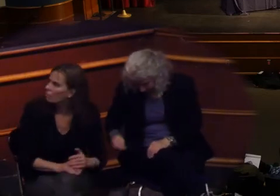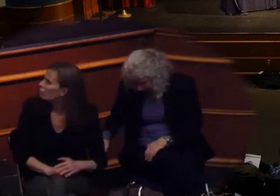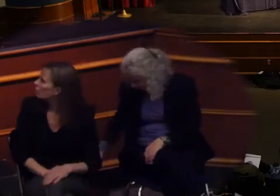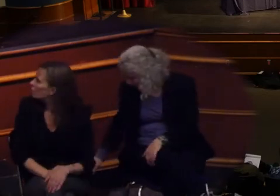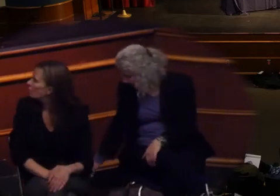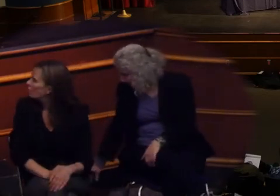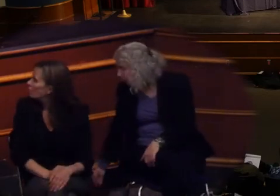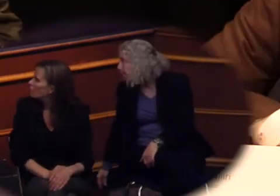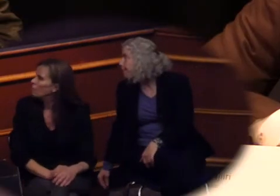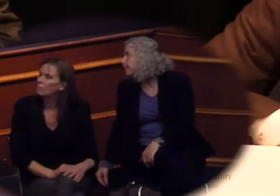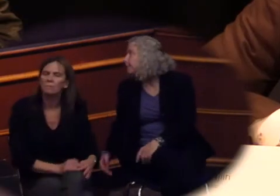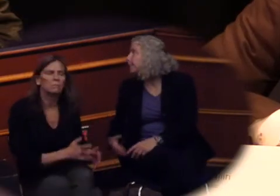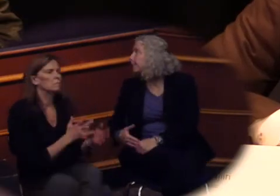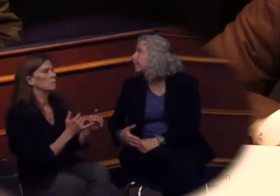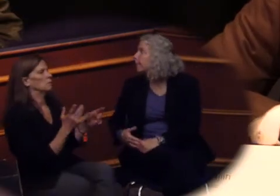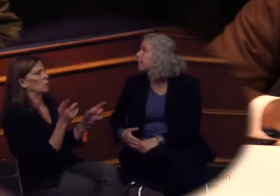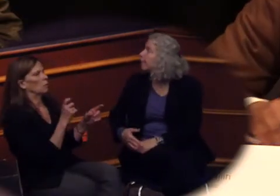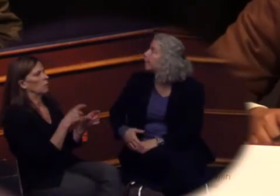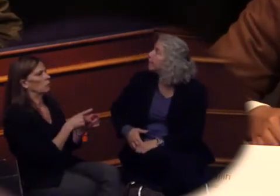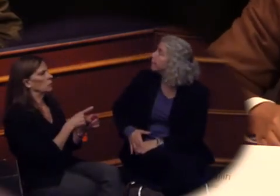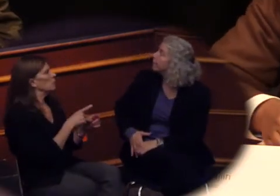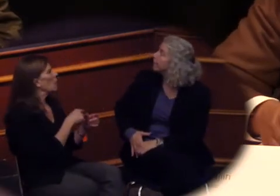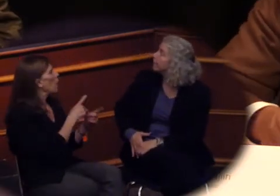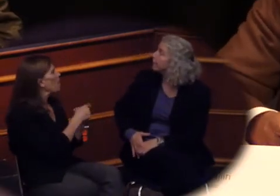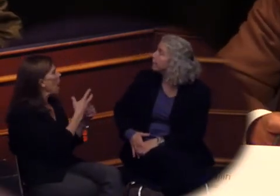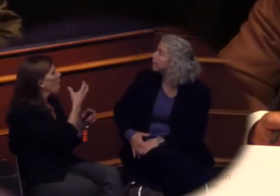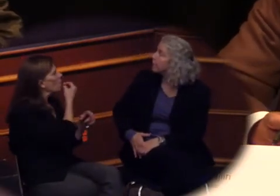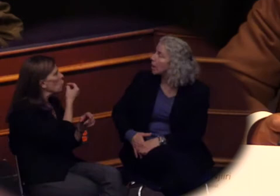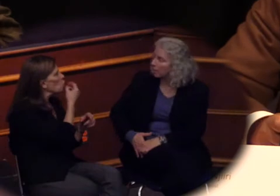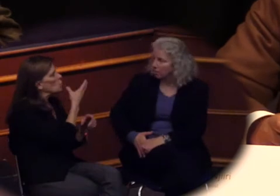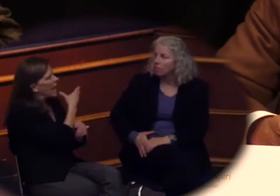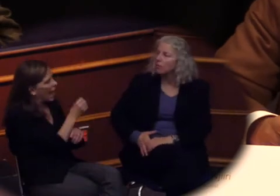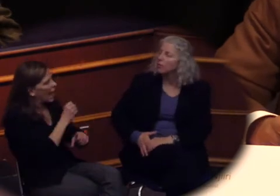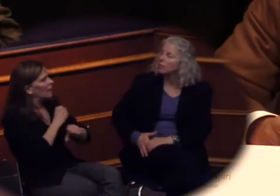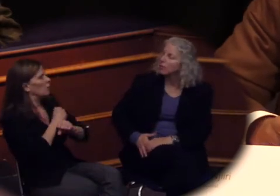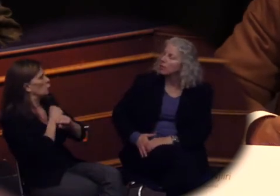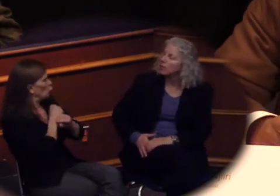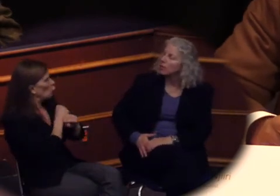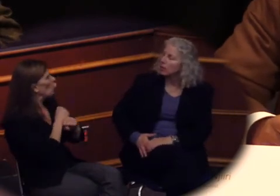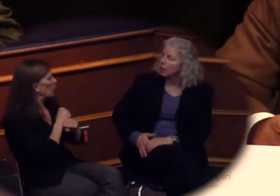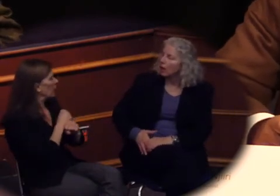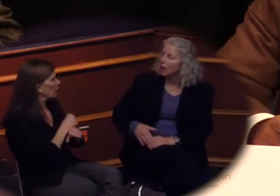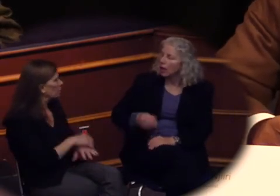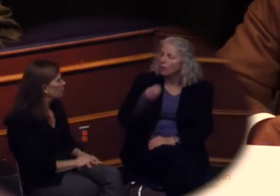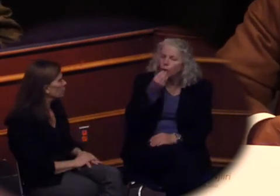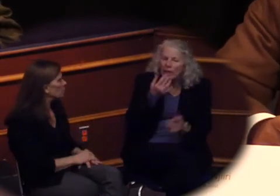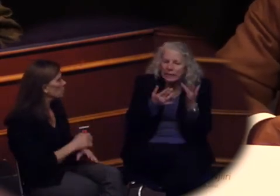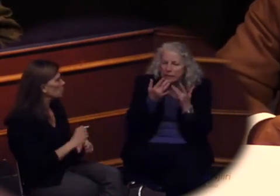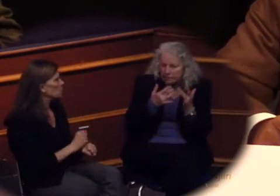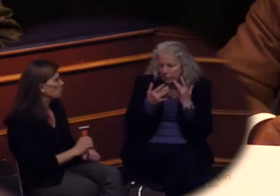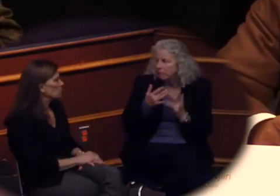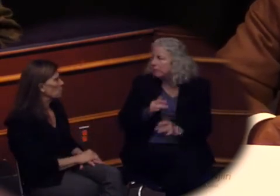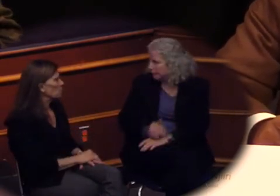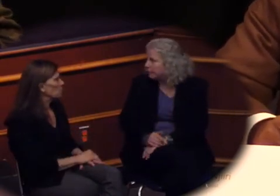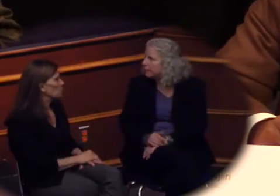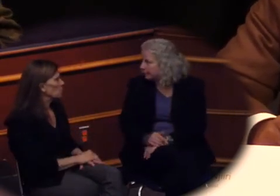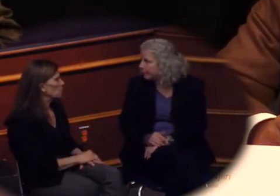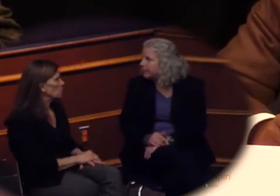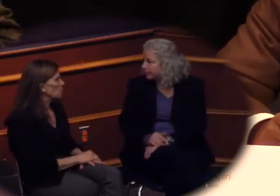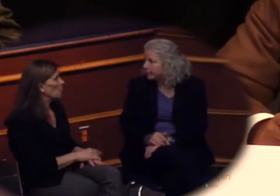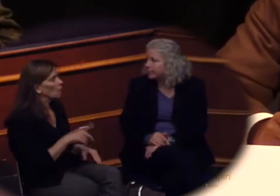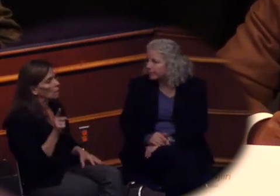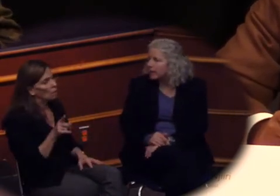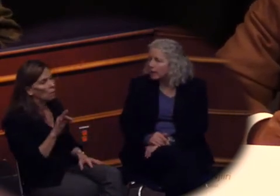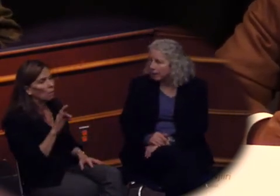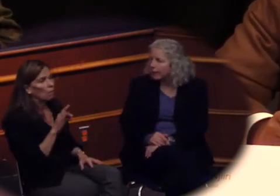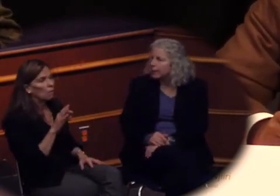This is a question about food insecurity. About Food insecurity. According to the Food Bank